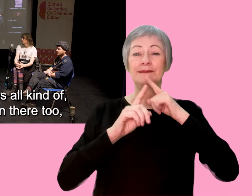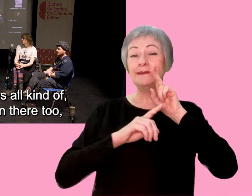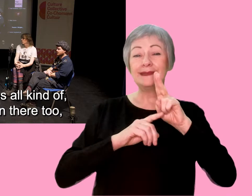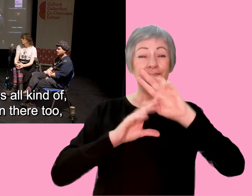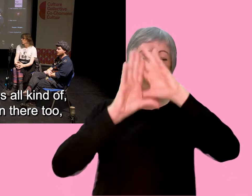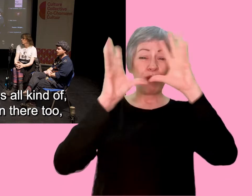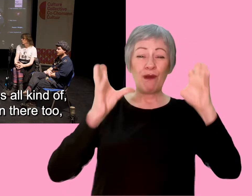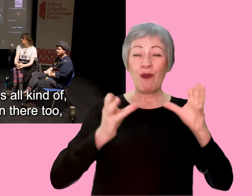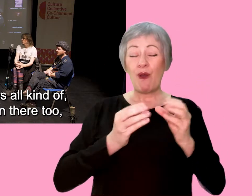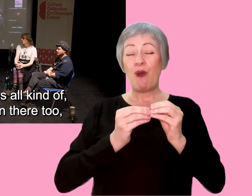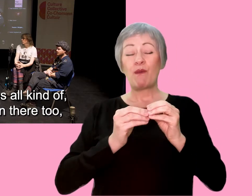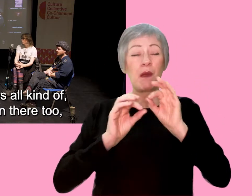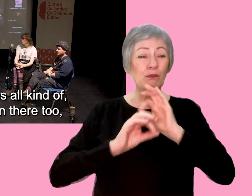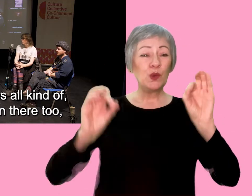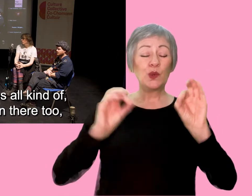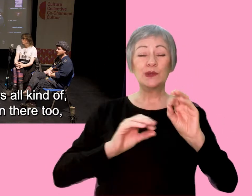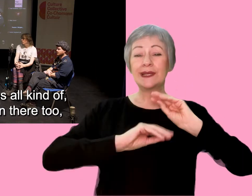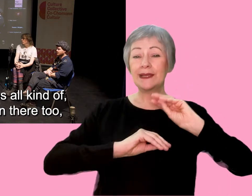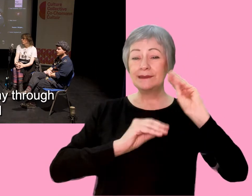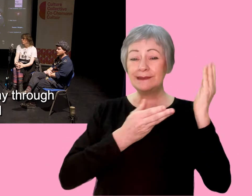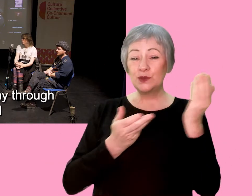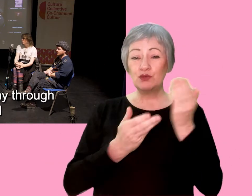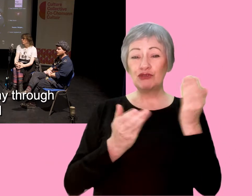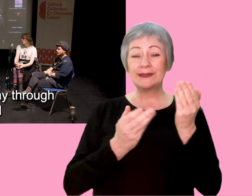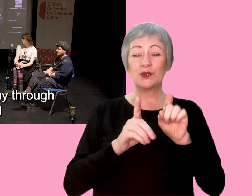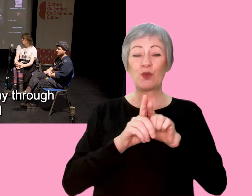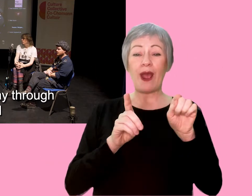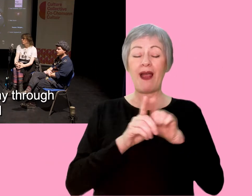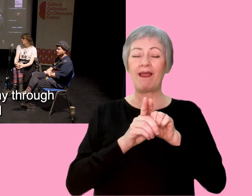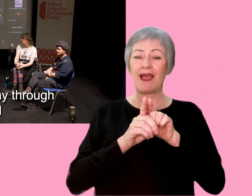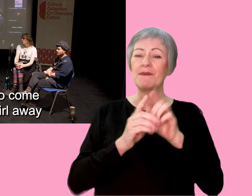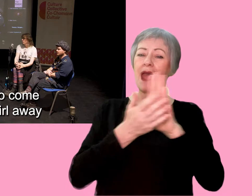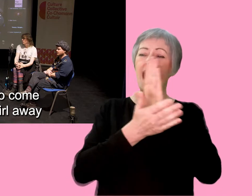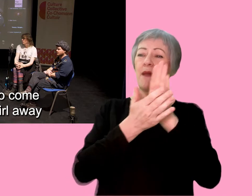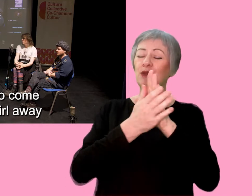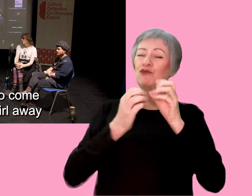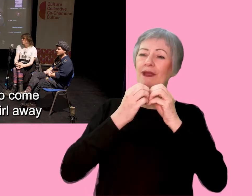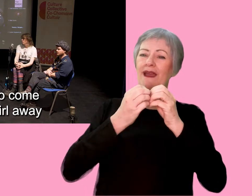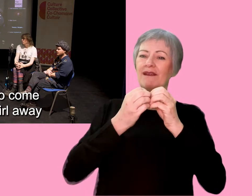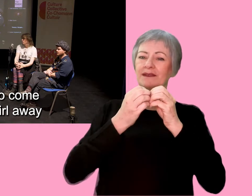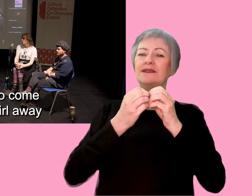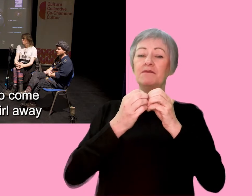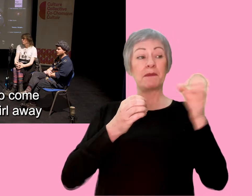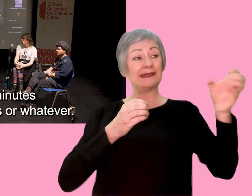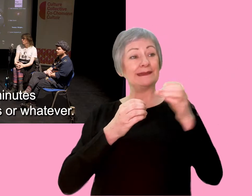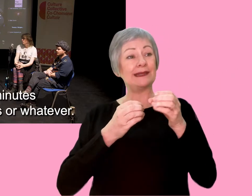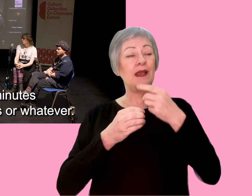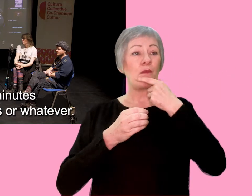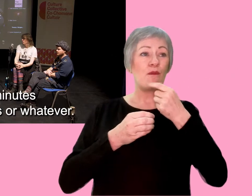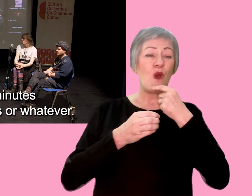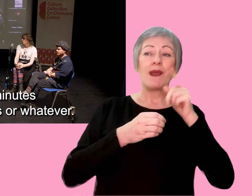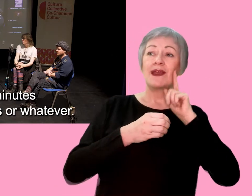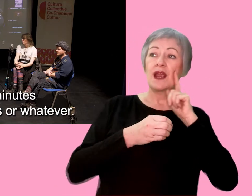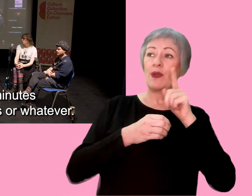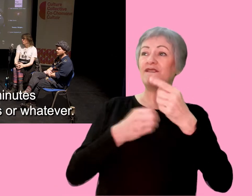kind of, they've got music tutors in there too. And what you might be halfway through your rehearsal and the tutor will come and take a boy or girl away for